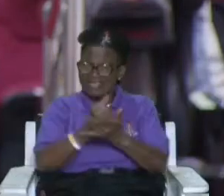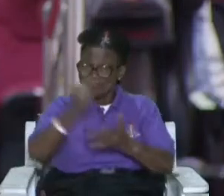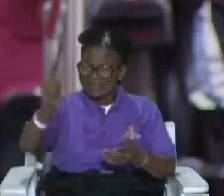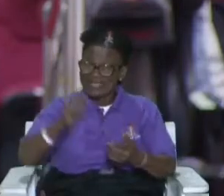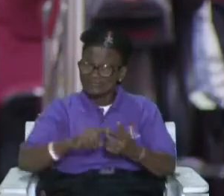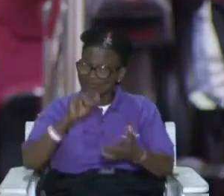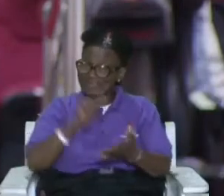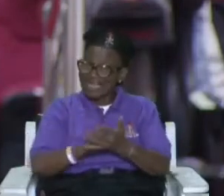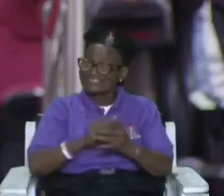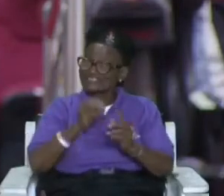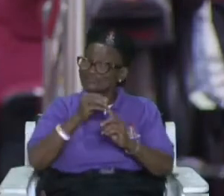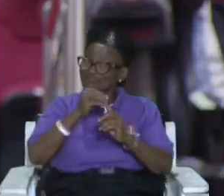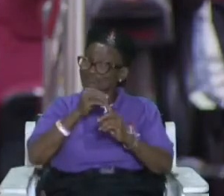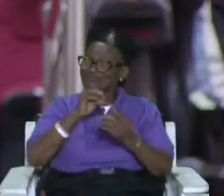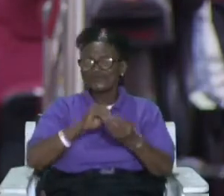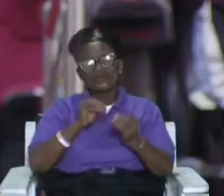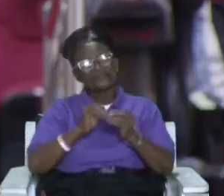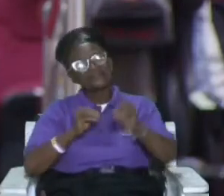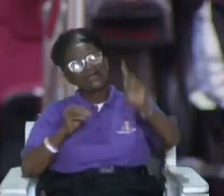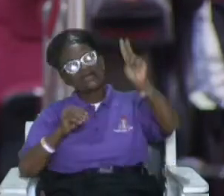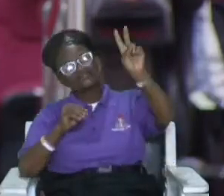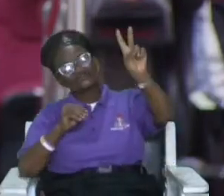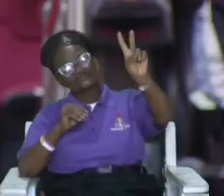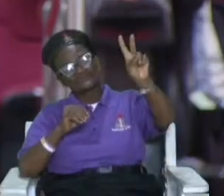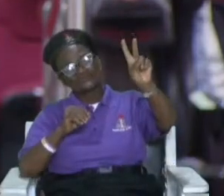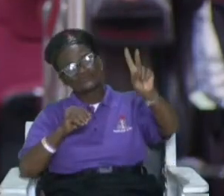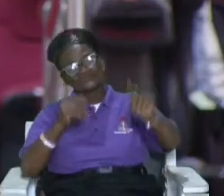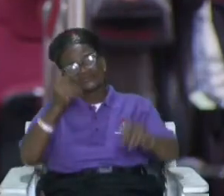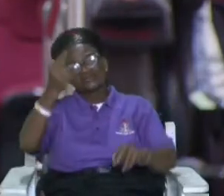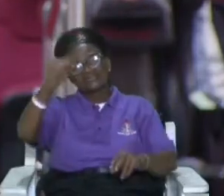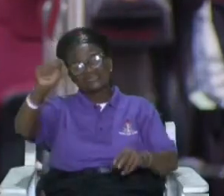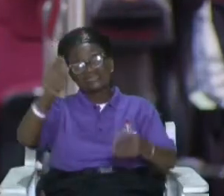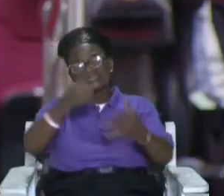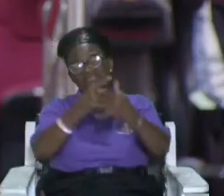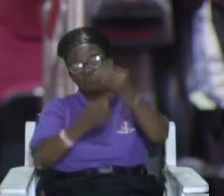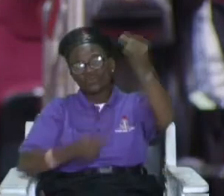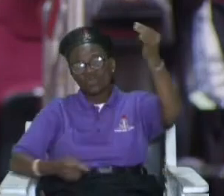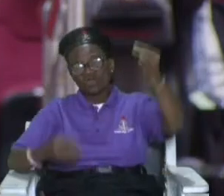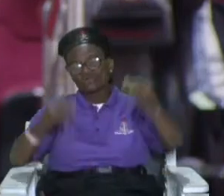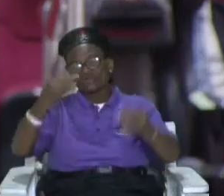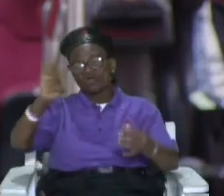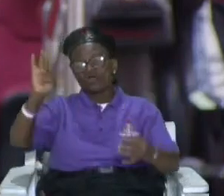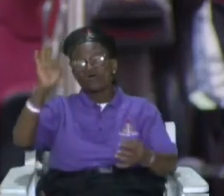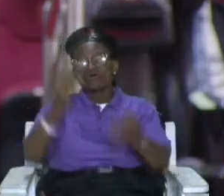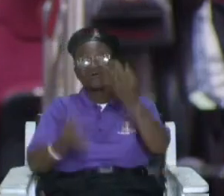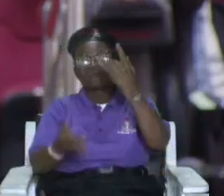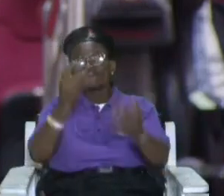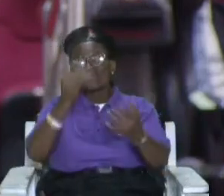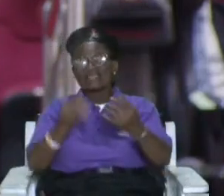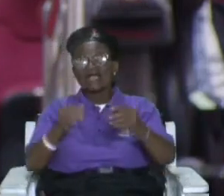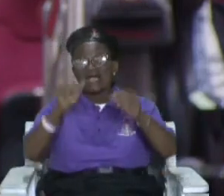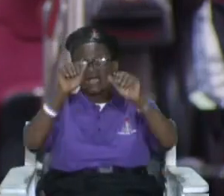Number two, the rod of fire can make a way where there is no